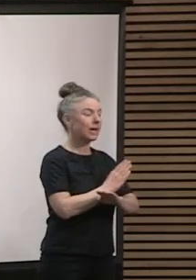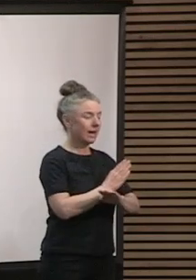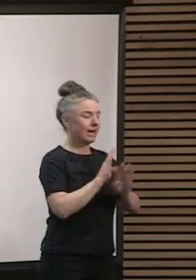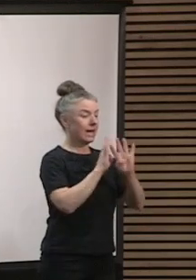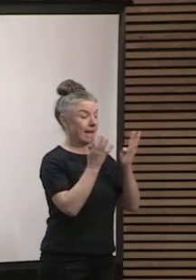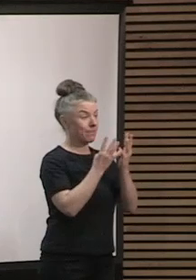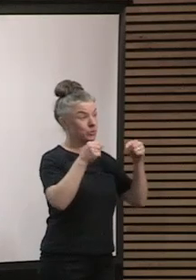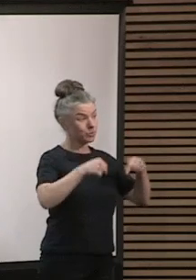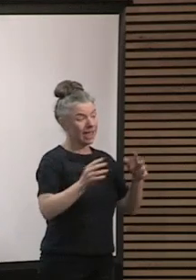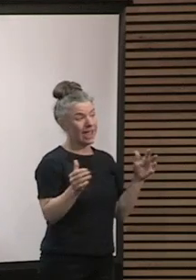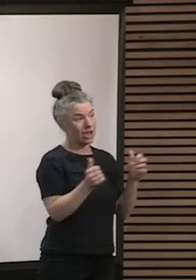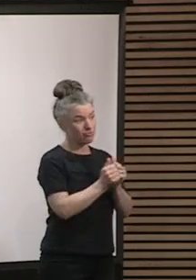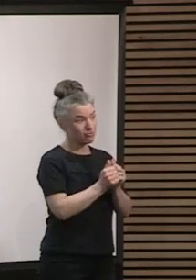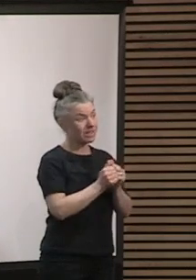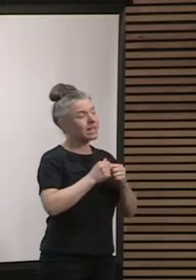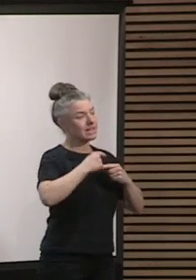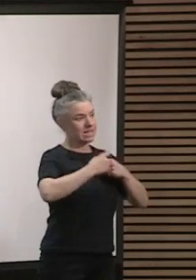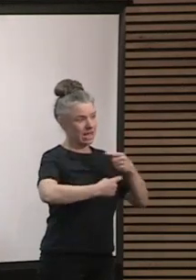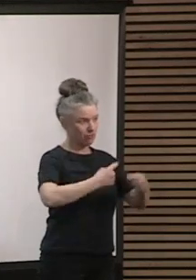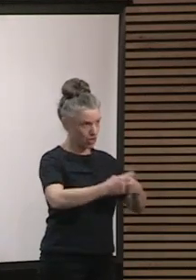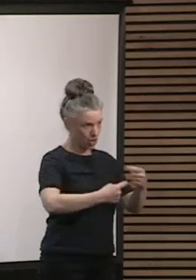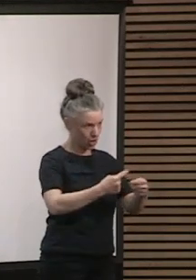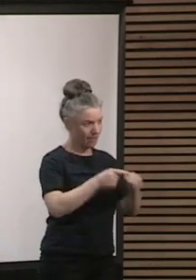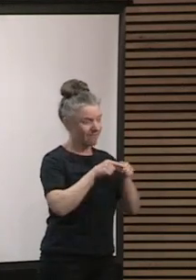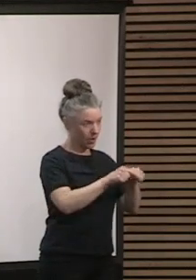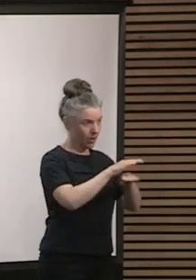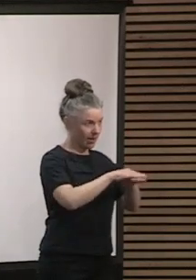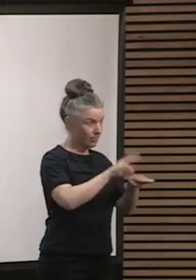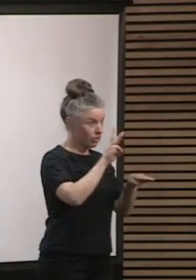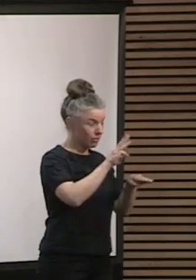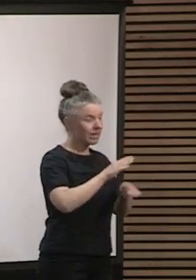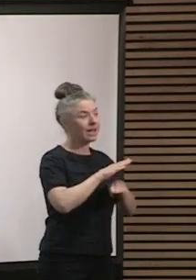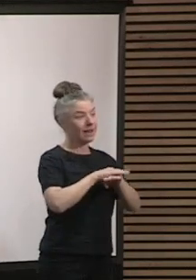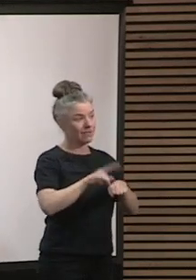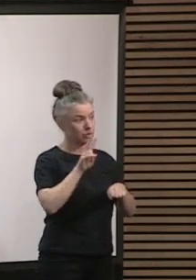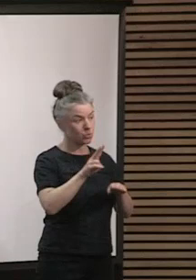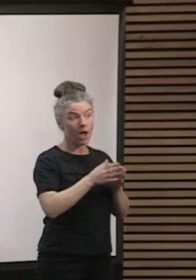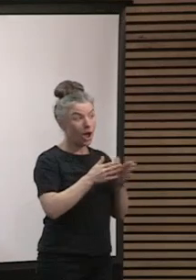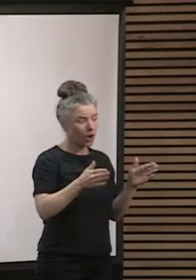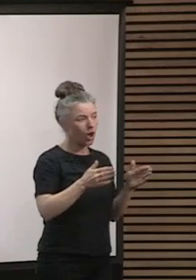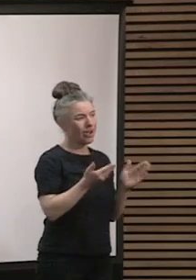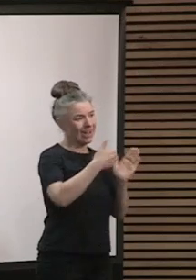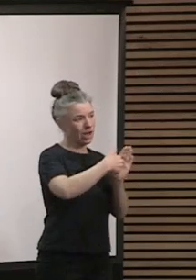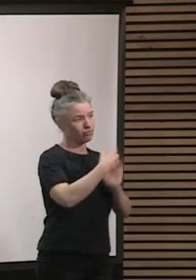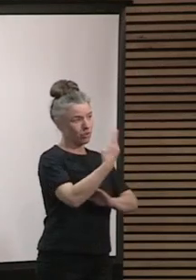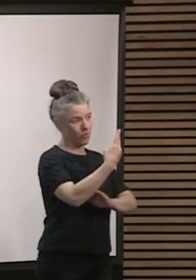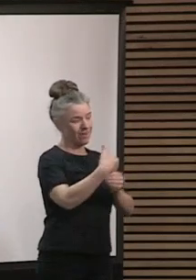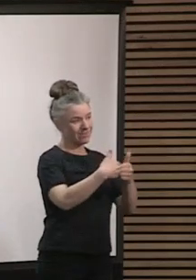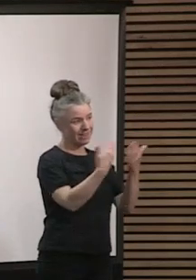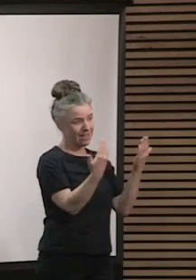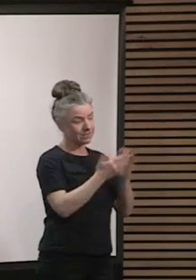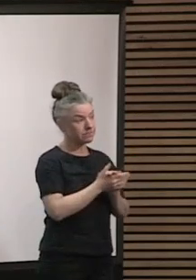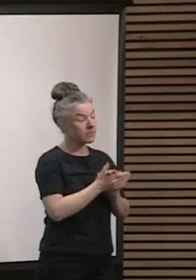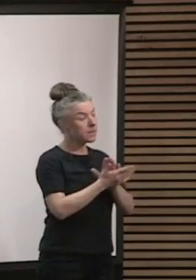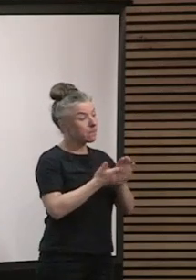to maintain our current settings for an additional 12 days, bringing us to